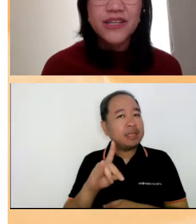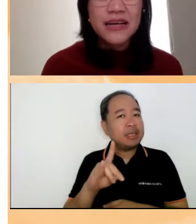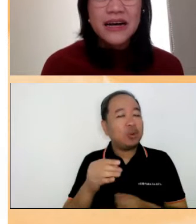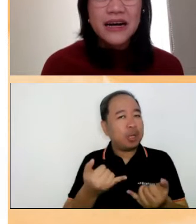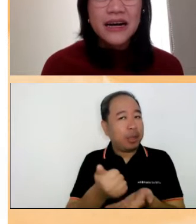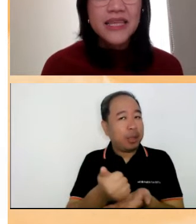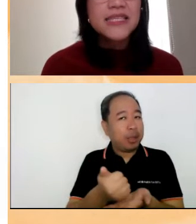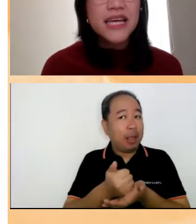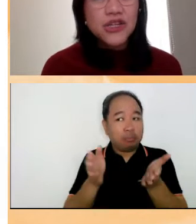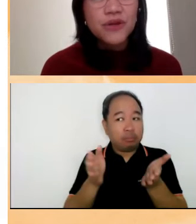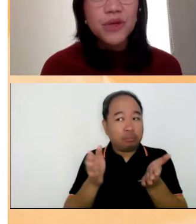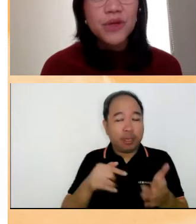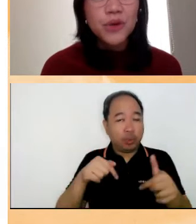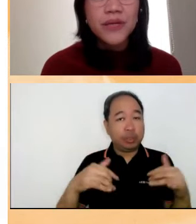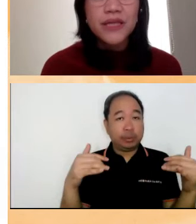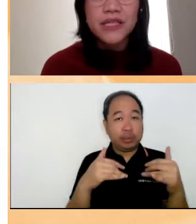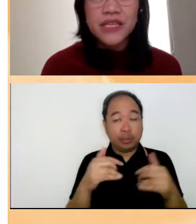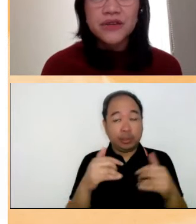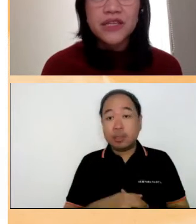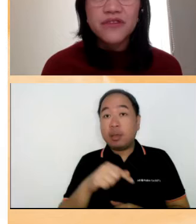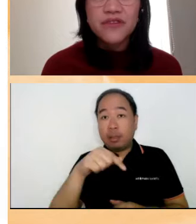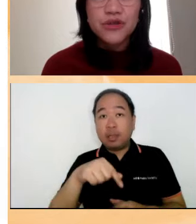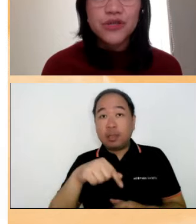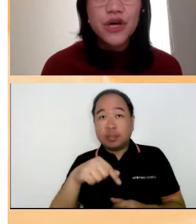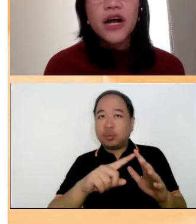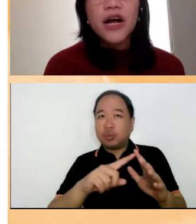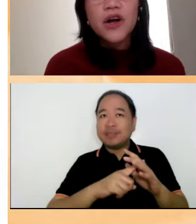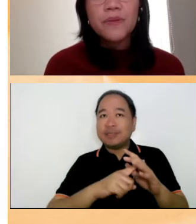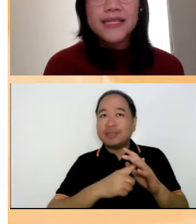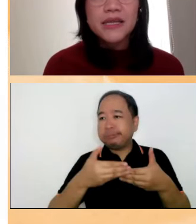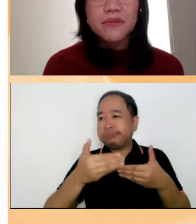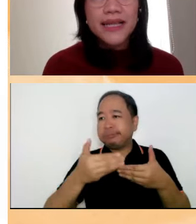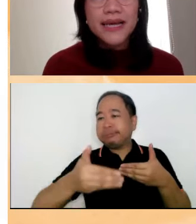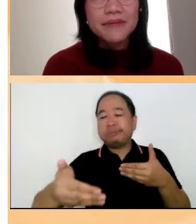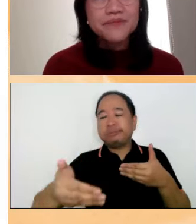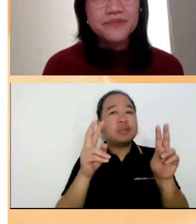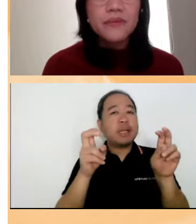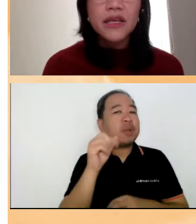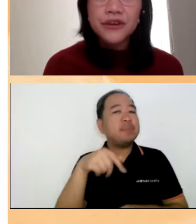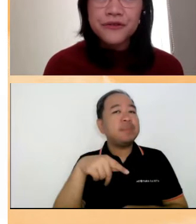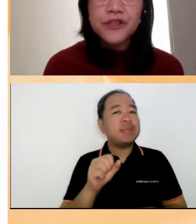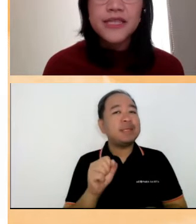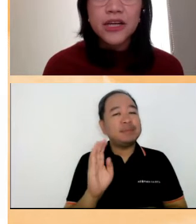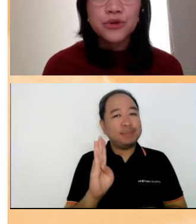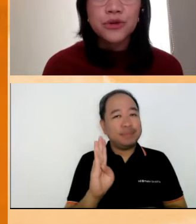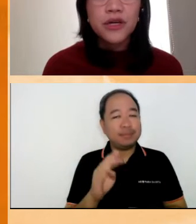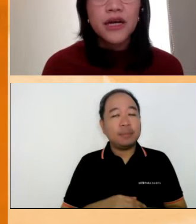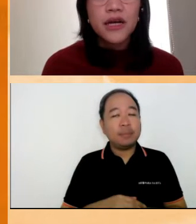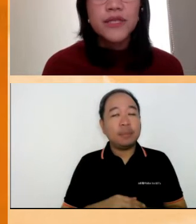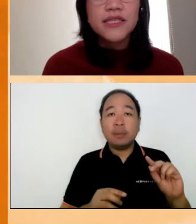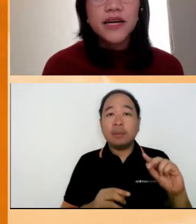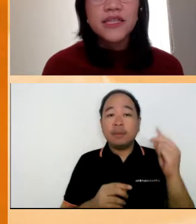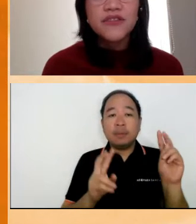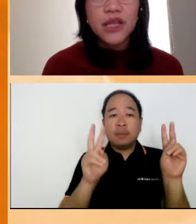session. This session will open the series of lectures for Ako Para sa Bata. The first lecture